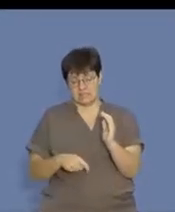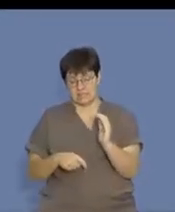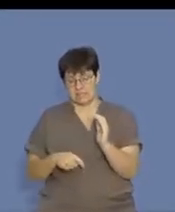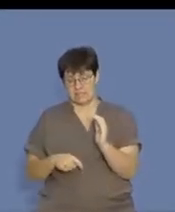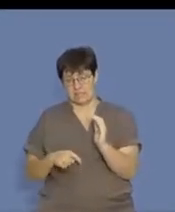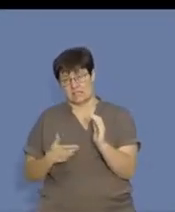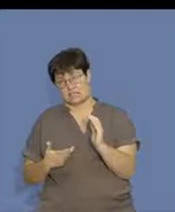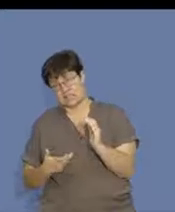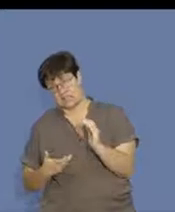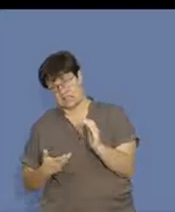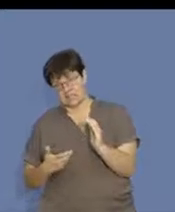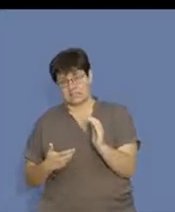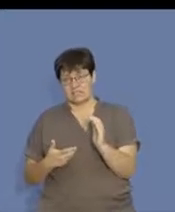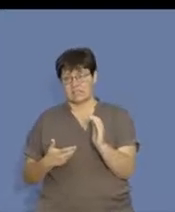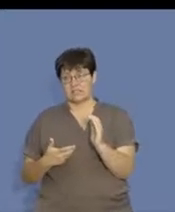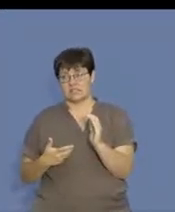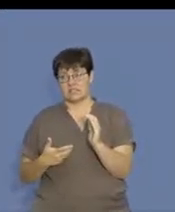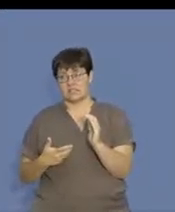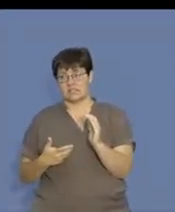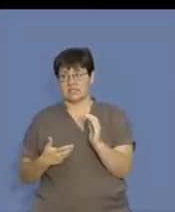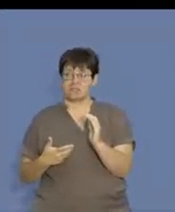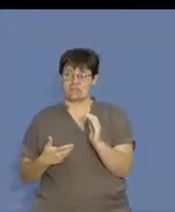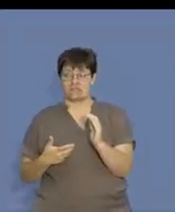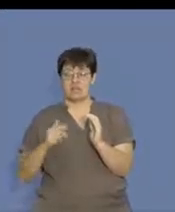6 and